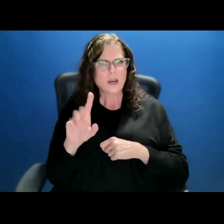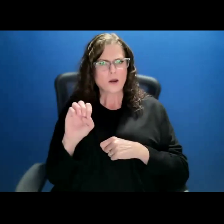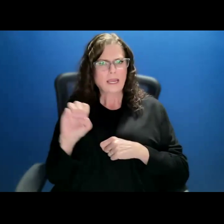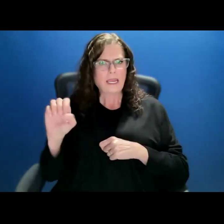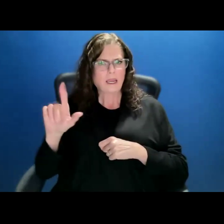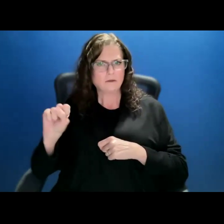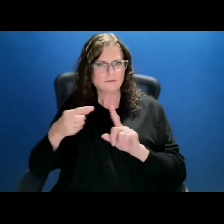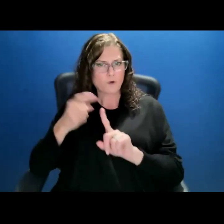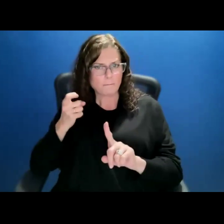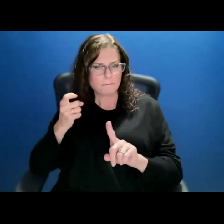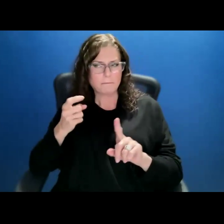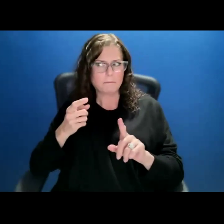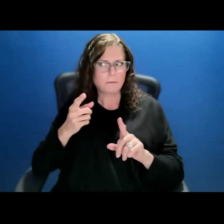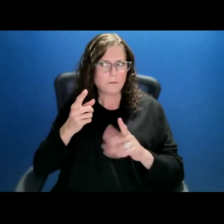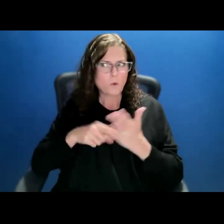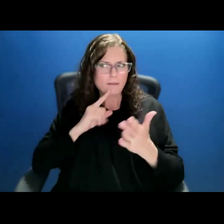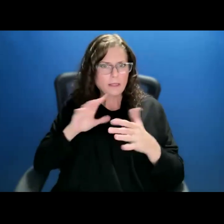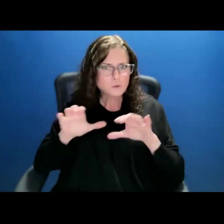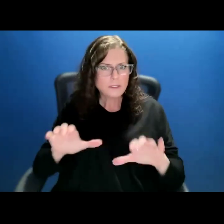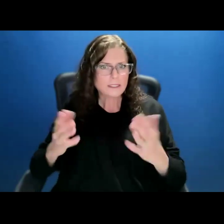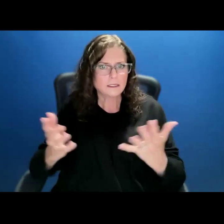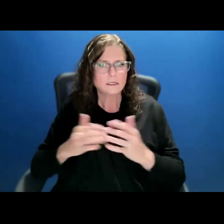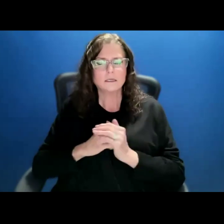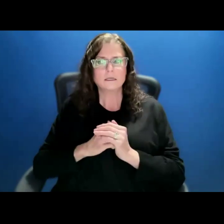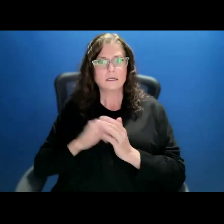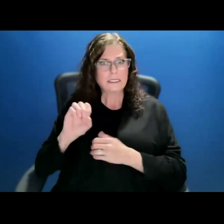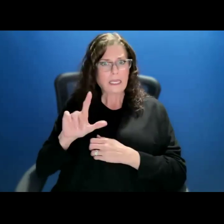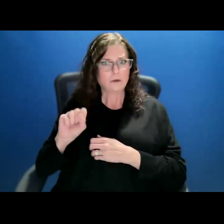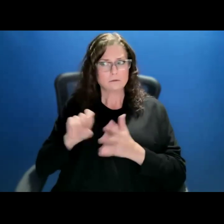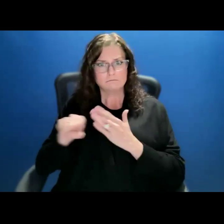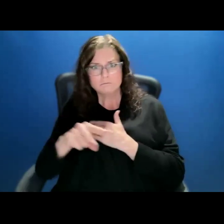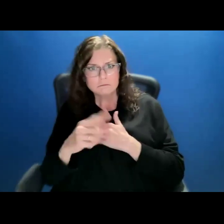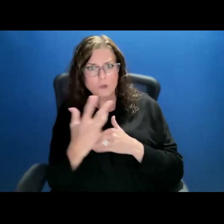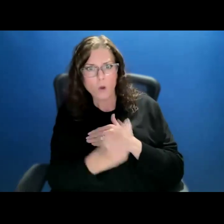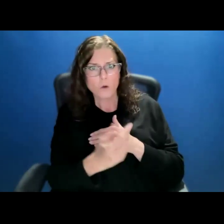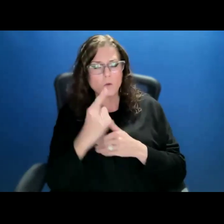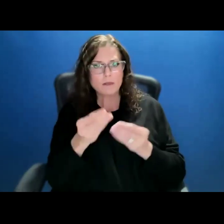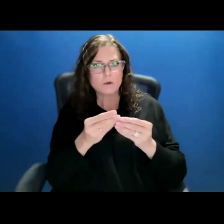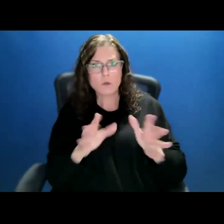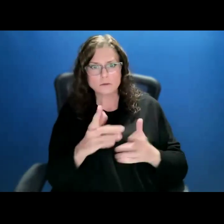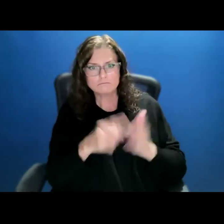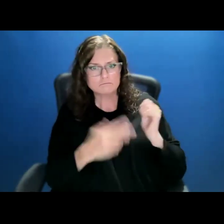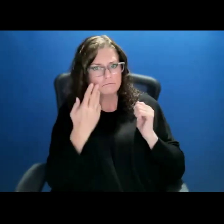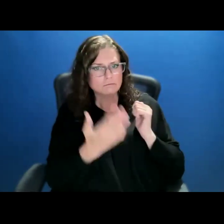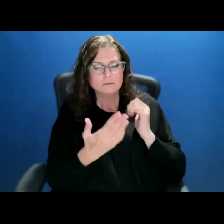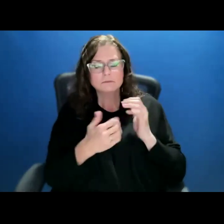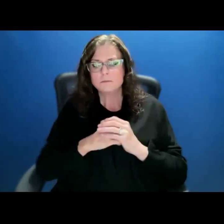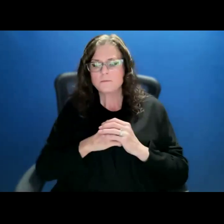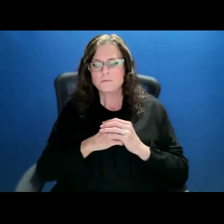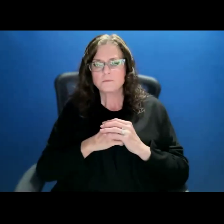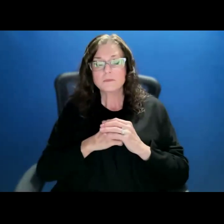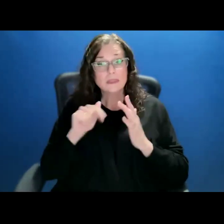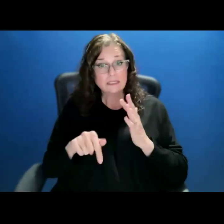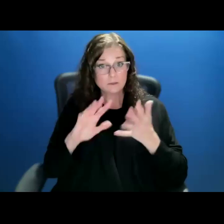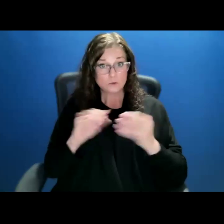from, what eels are doing, where eels go when they're lost to us. This is a